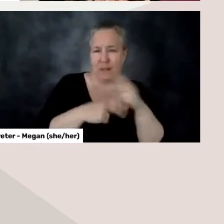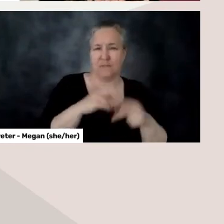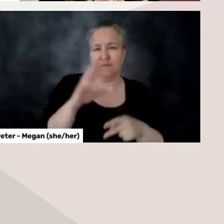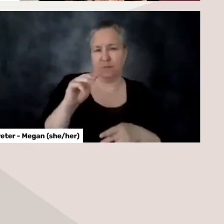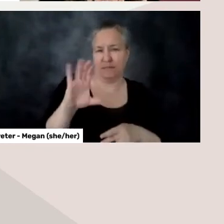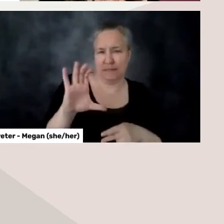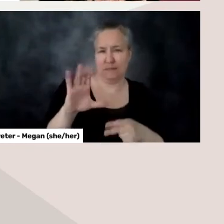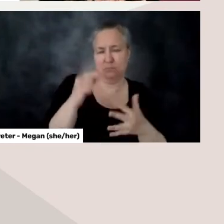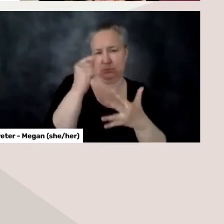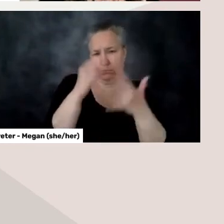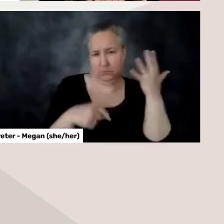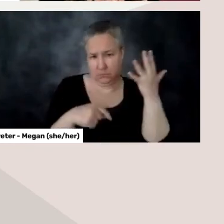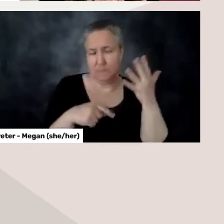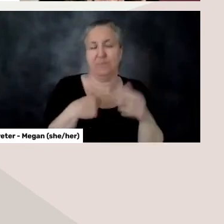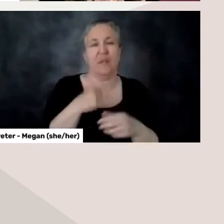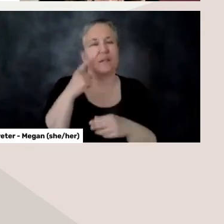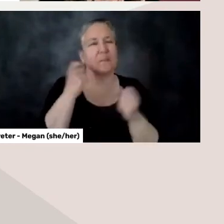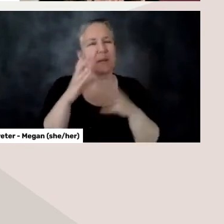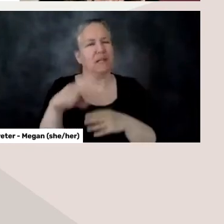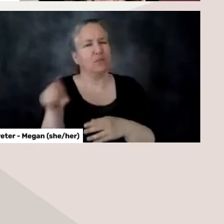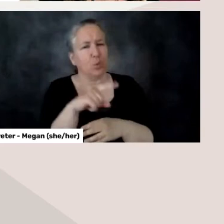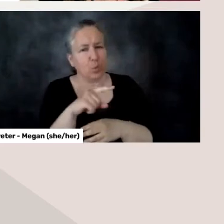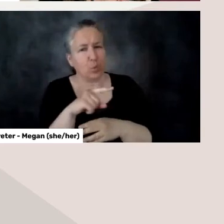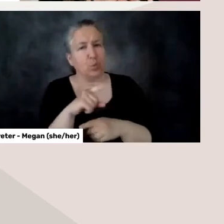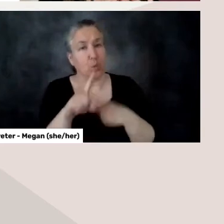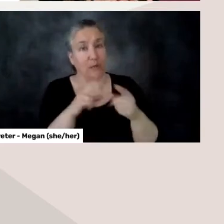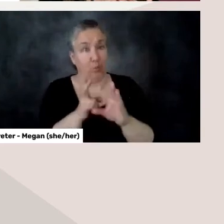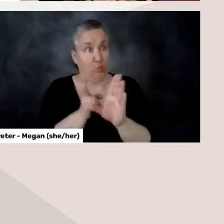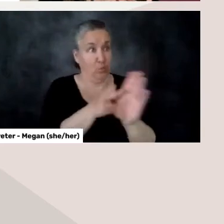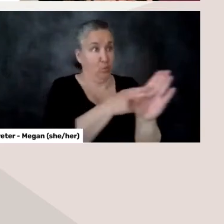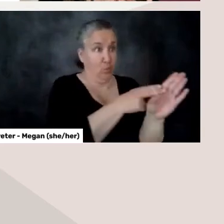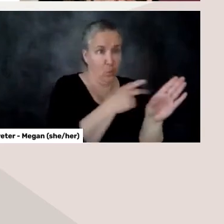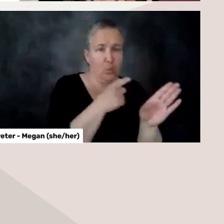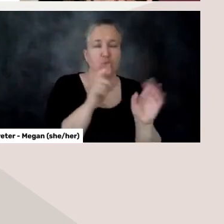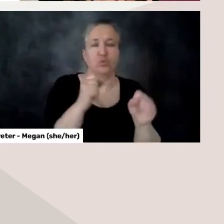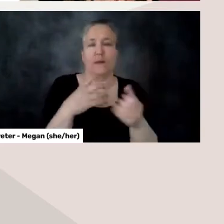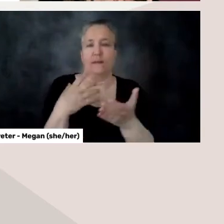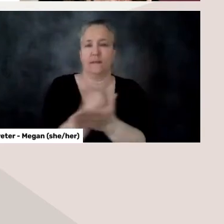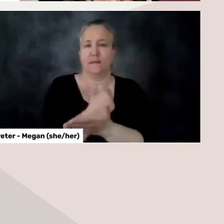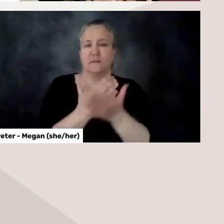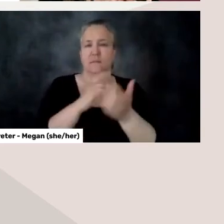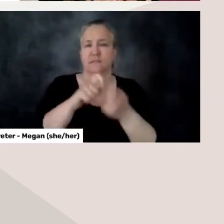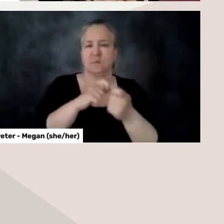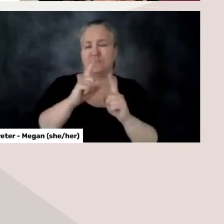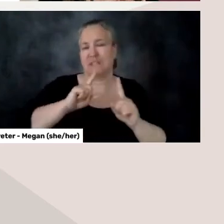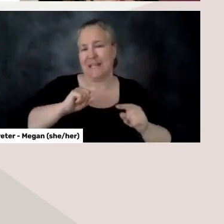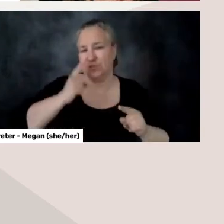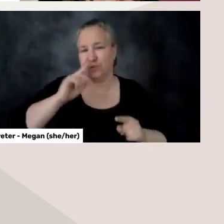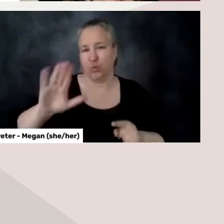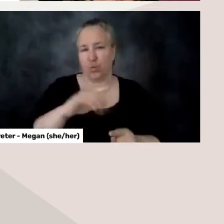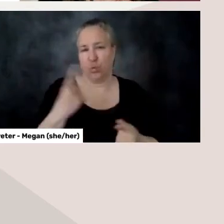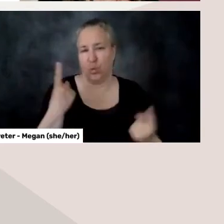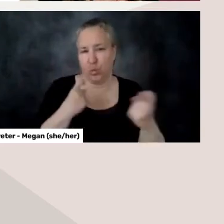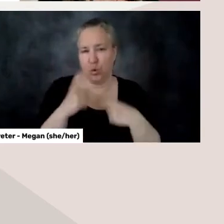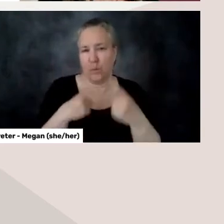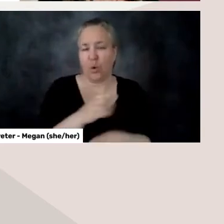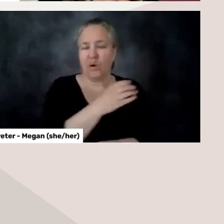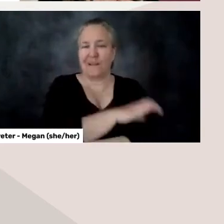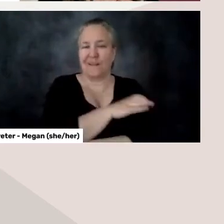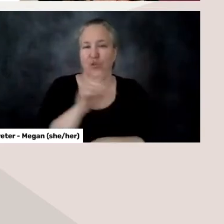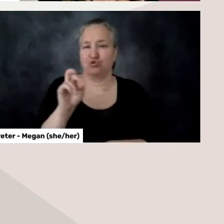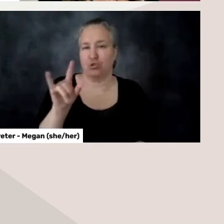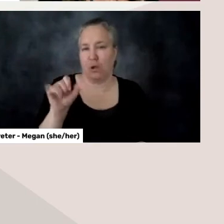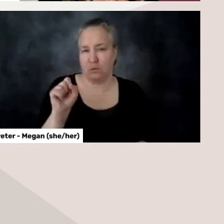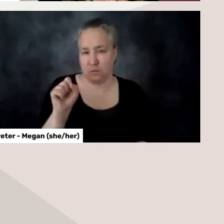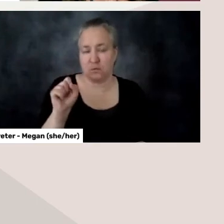cancer. And I think many of you, when you join those, you can get some specific answers to your questions about clinical